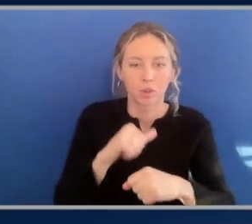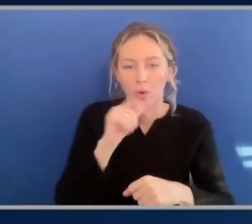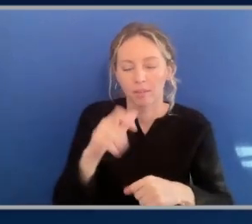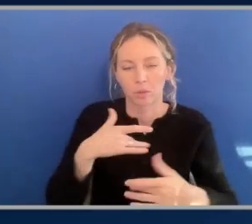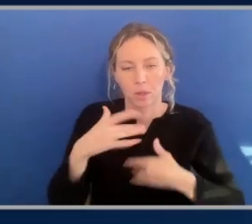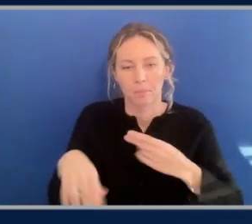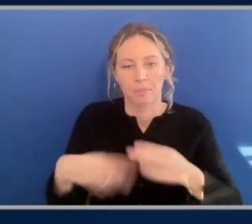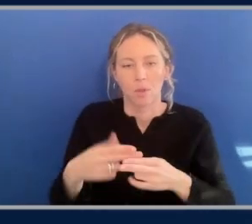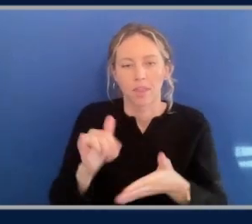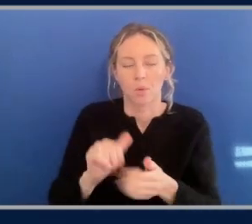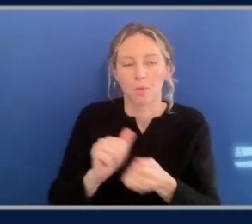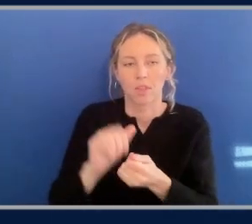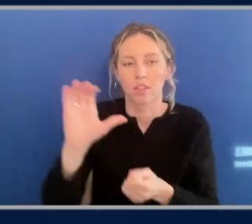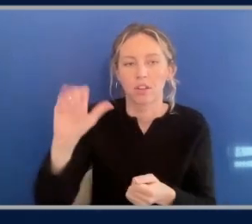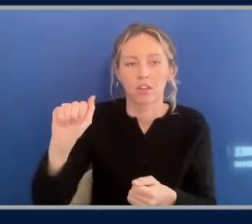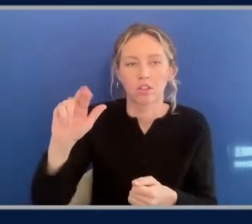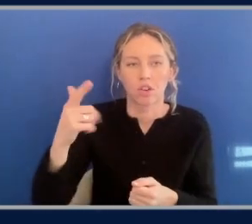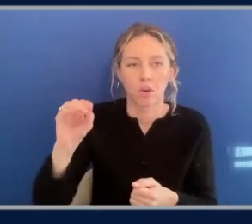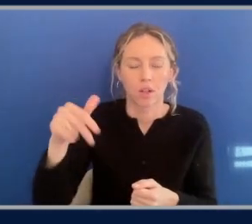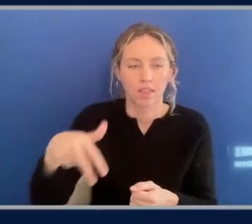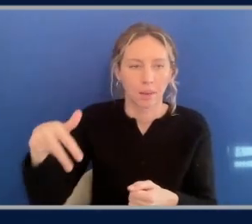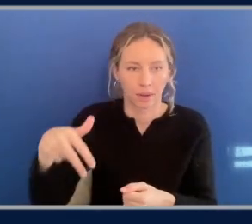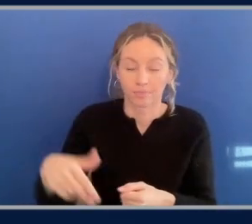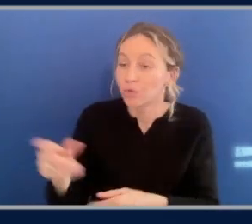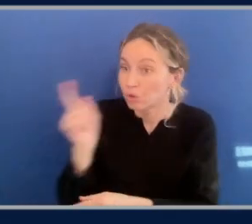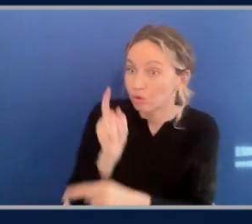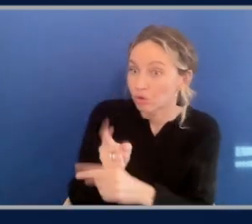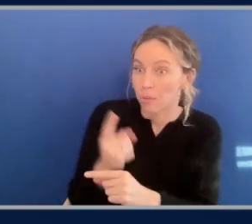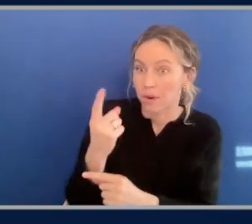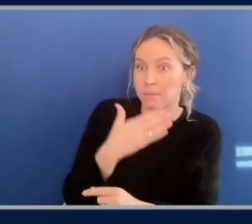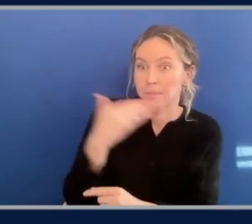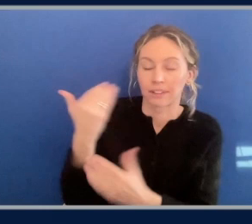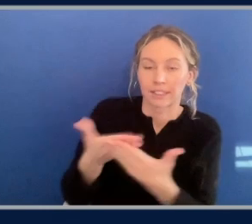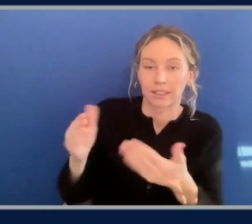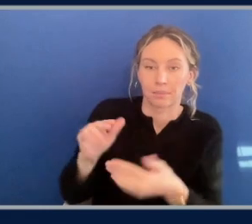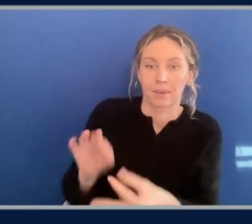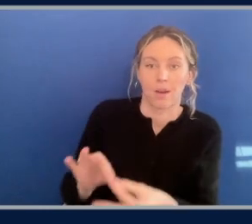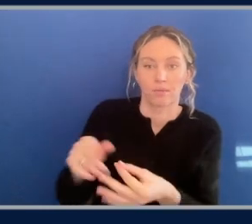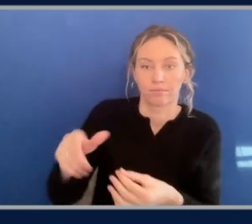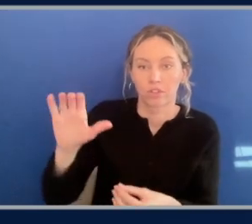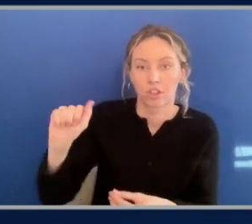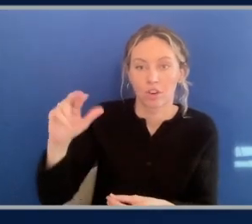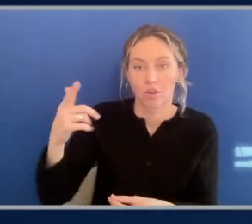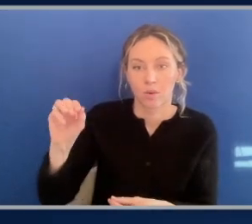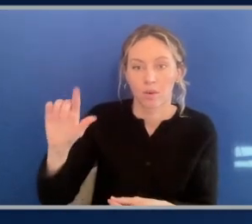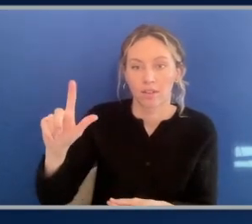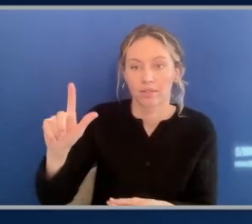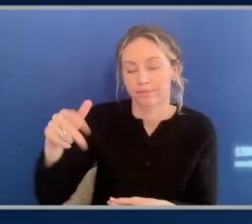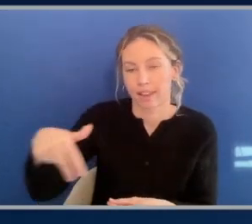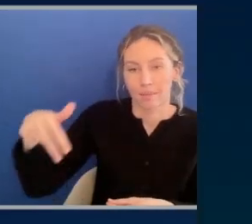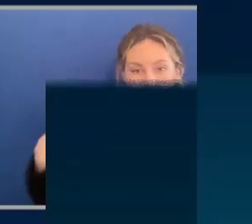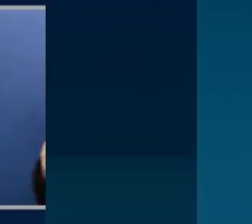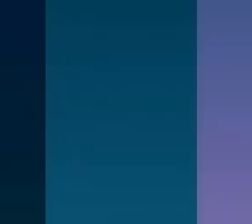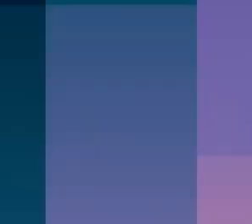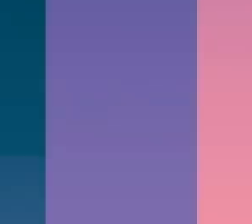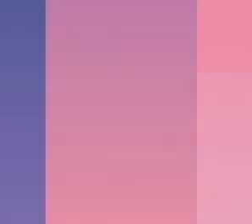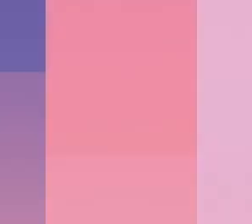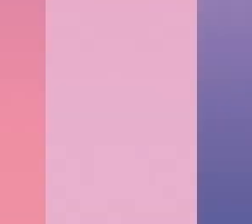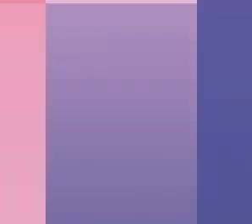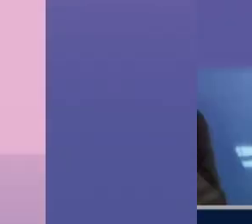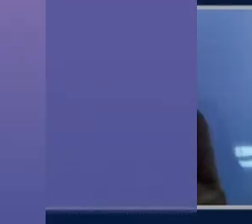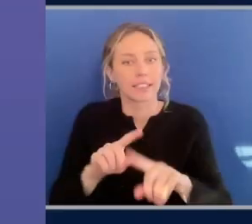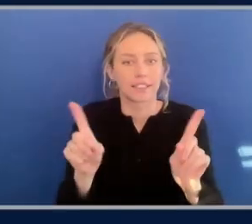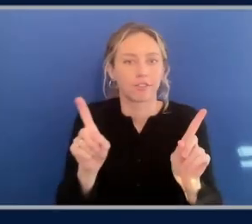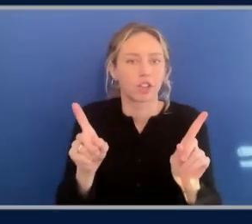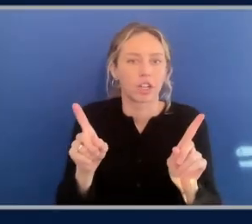and today, and that's one of the best part about the Cargo Lambda projects, right? Is that today so many of our development machines may be on a different instruction set